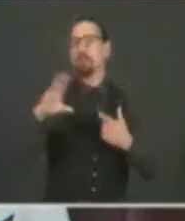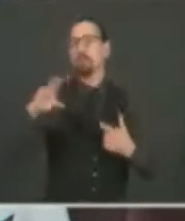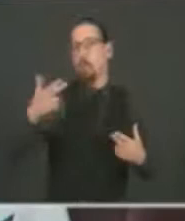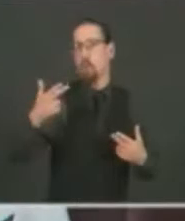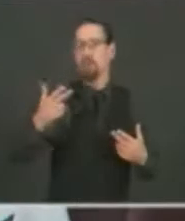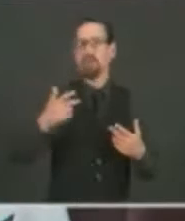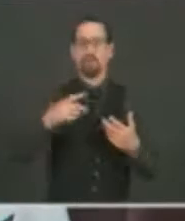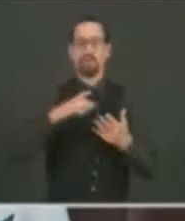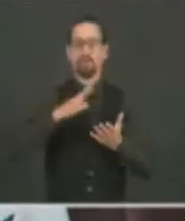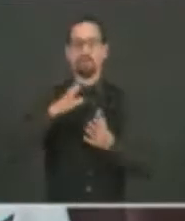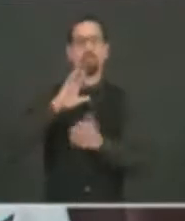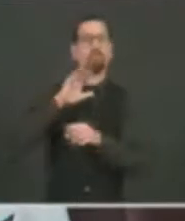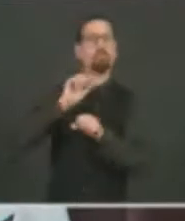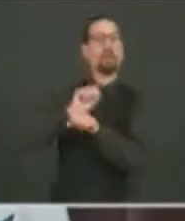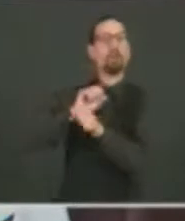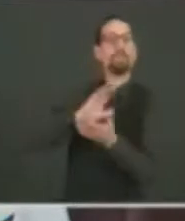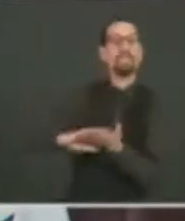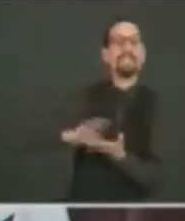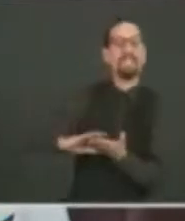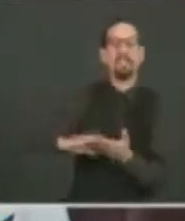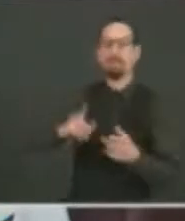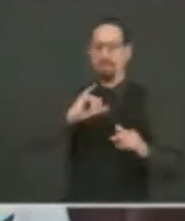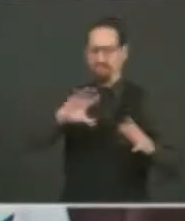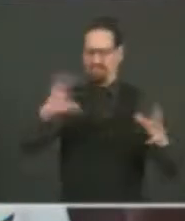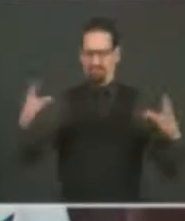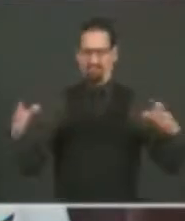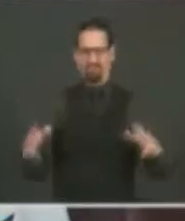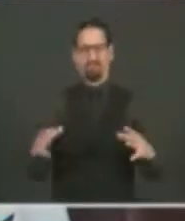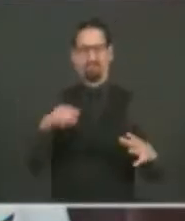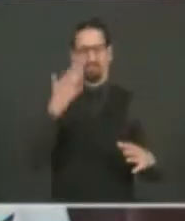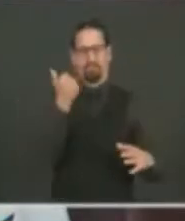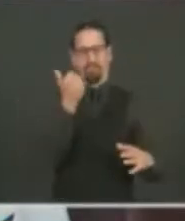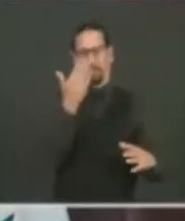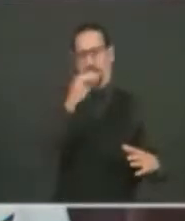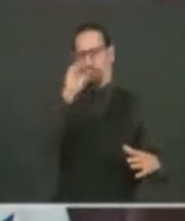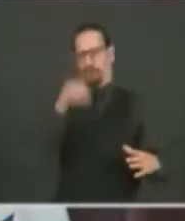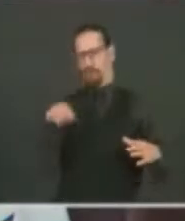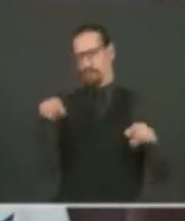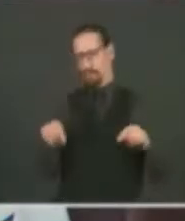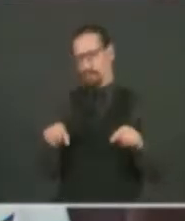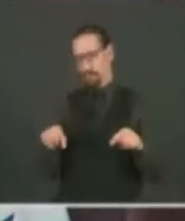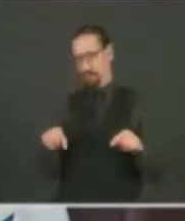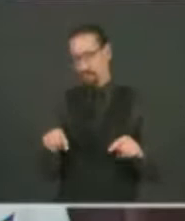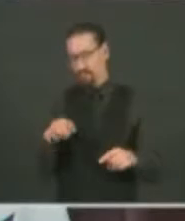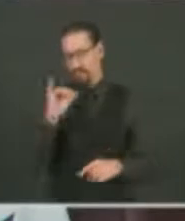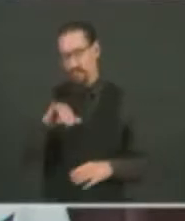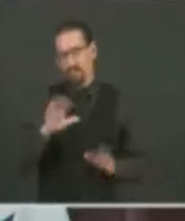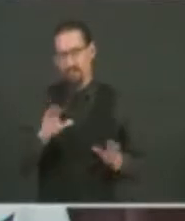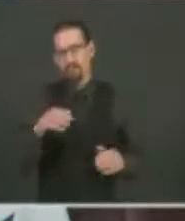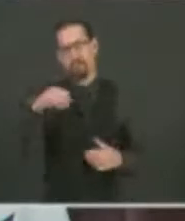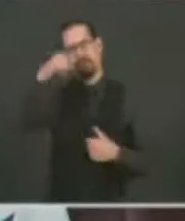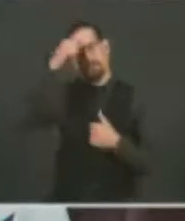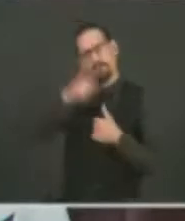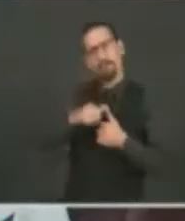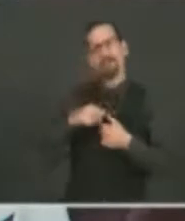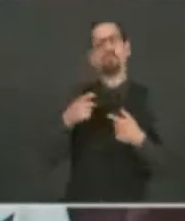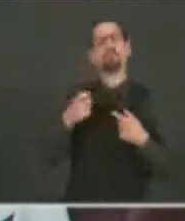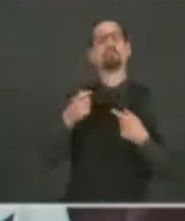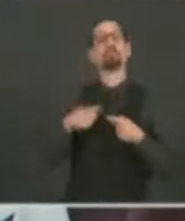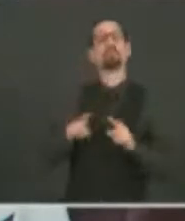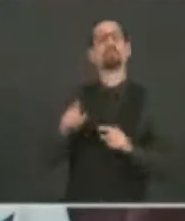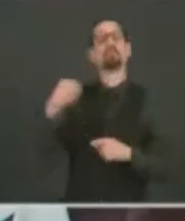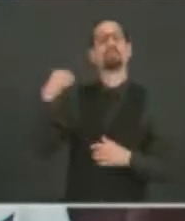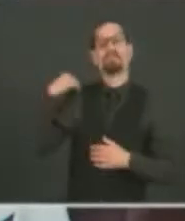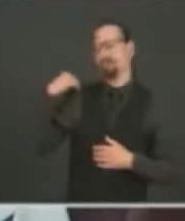and the summer, even when we had nobody in school, we saw cases among our school community or